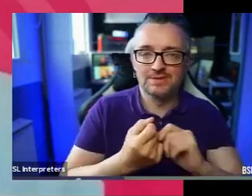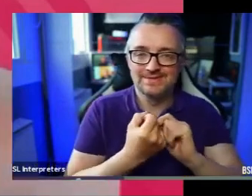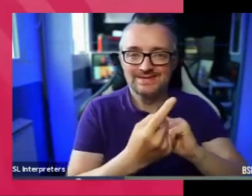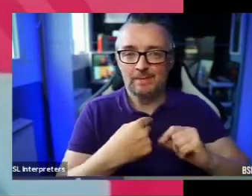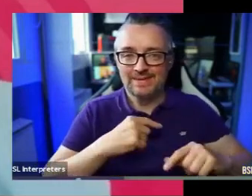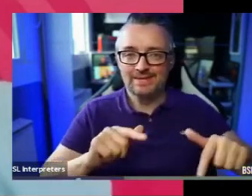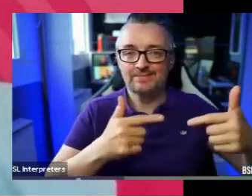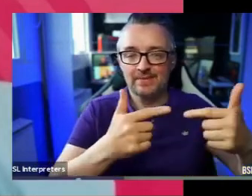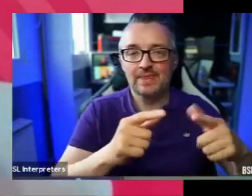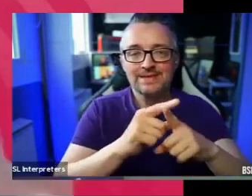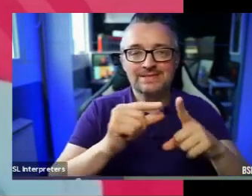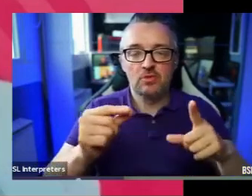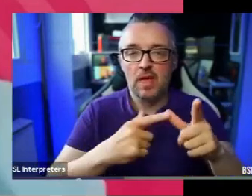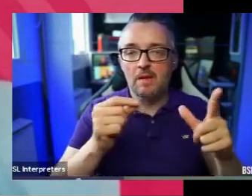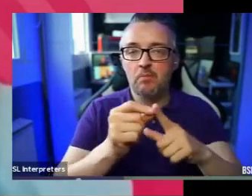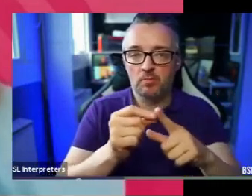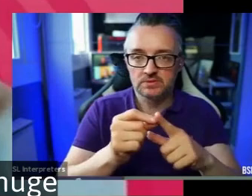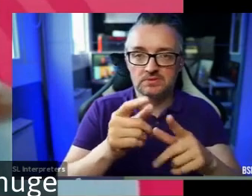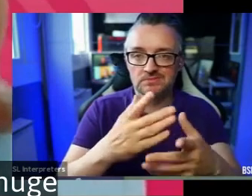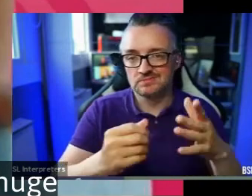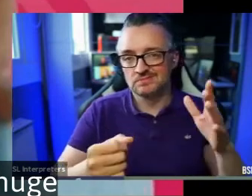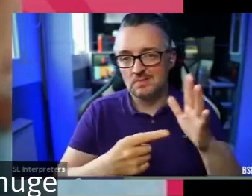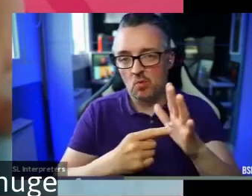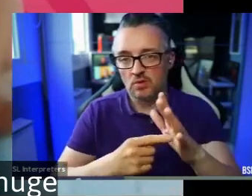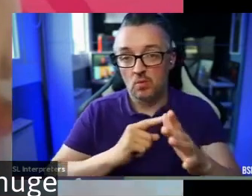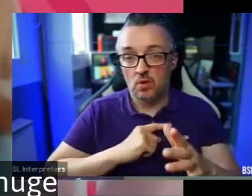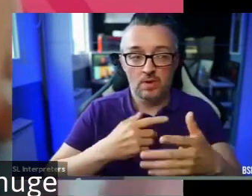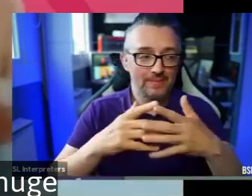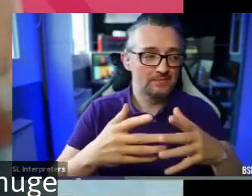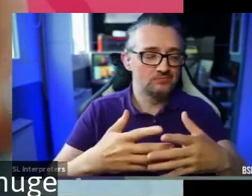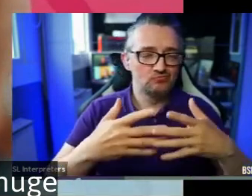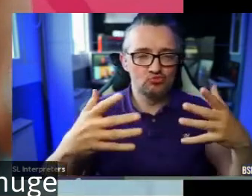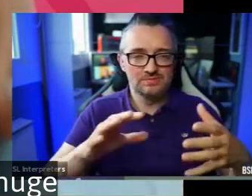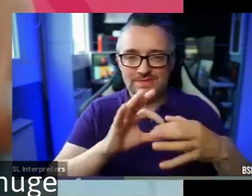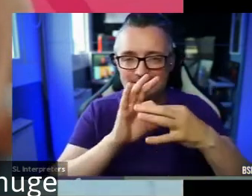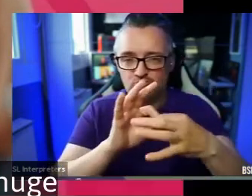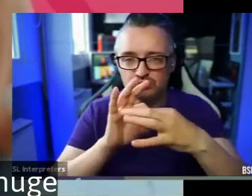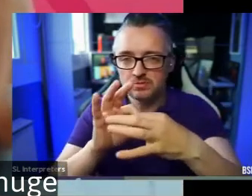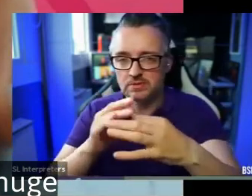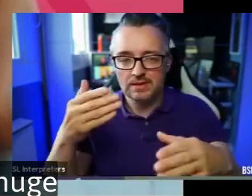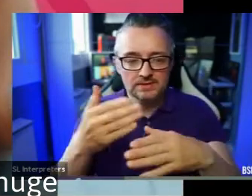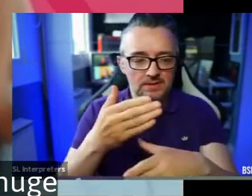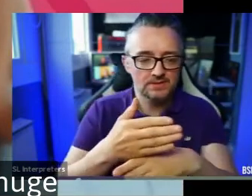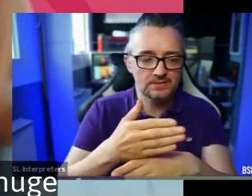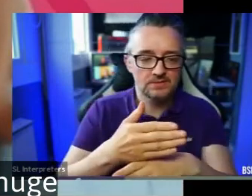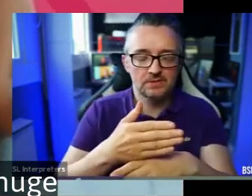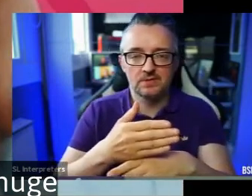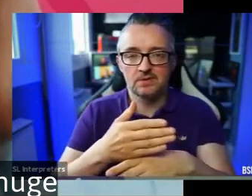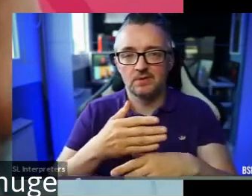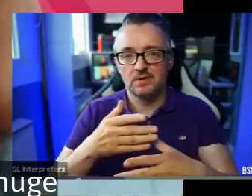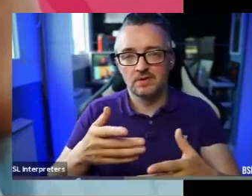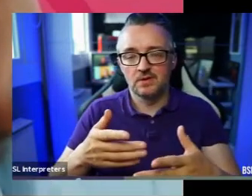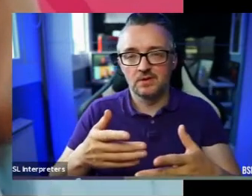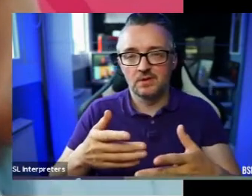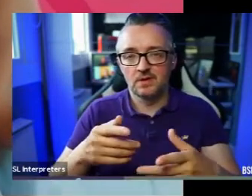and, digital appointments were very much the thing. And as an organisation, we did a huge engagement exercise asking